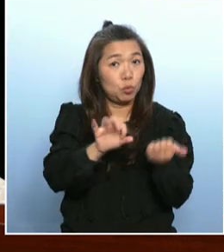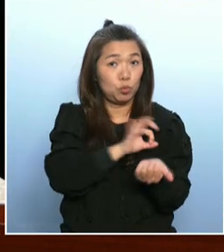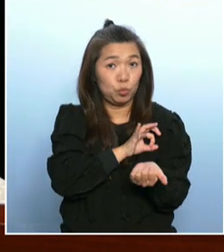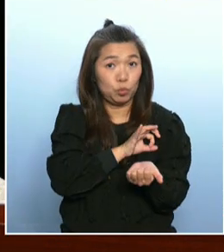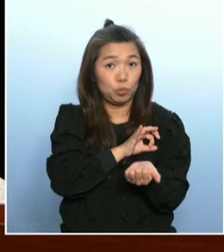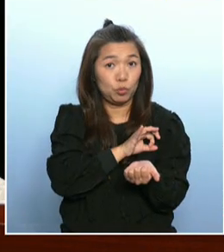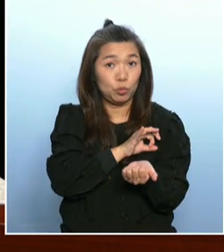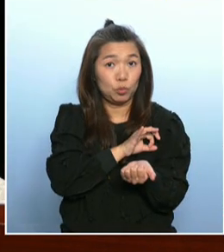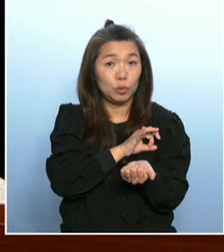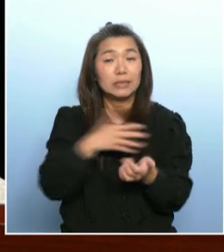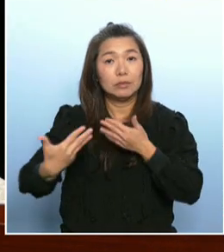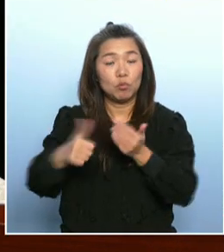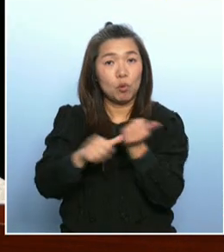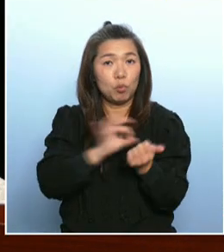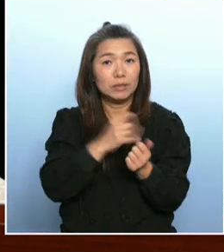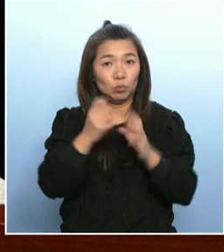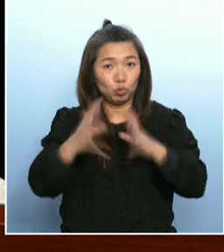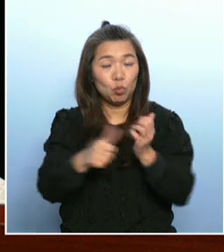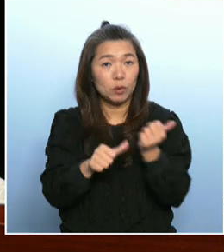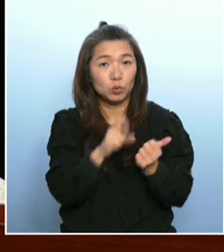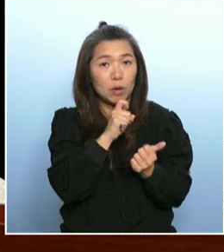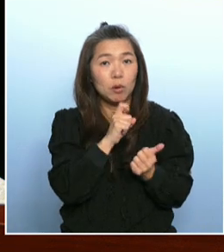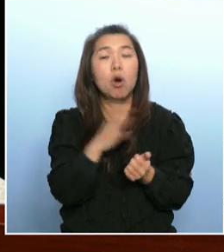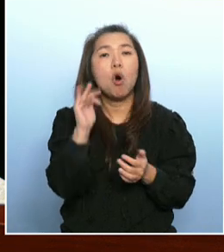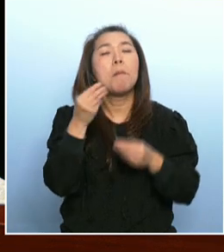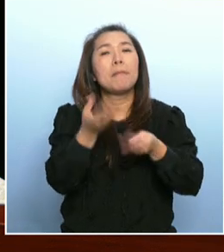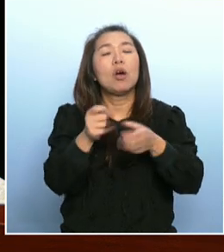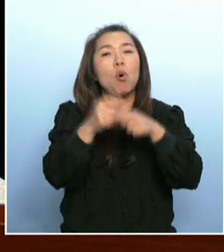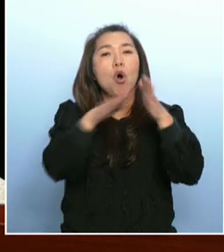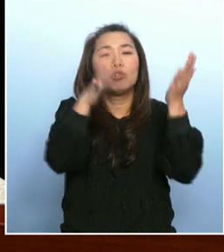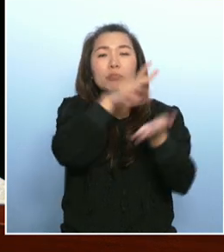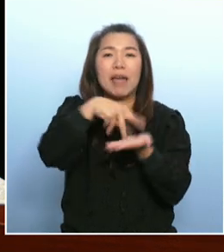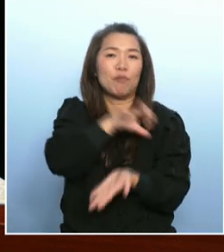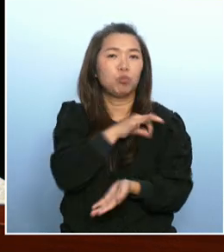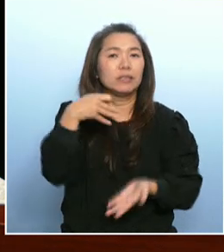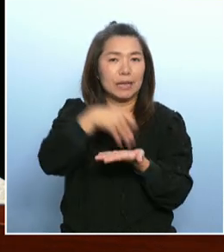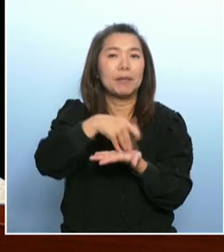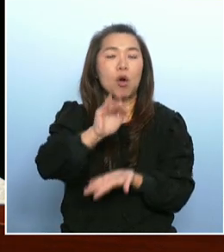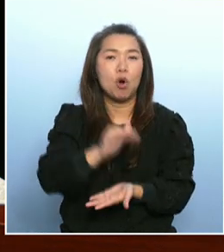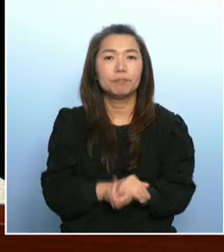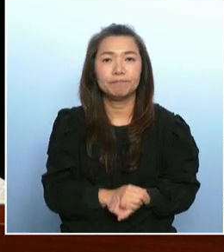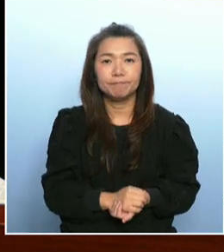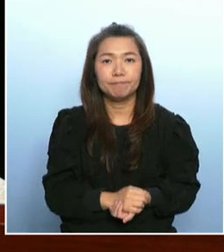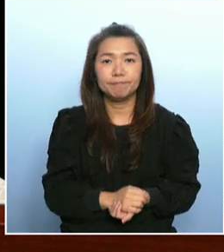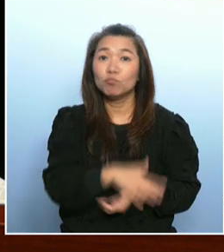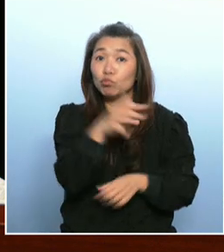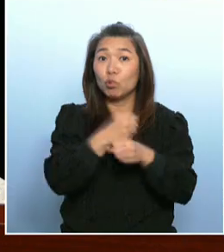and daytime training services. All LegCo members are invited to join the